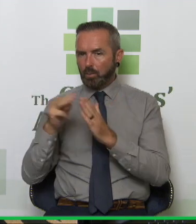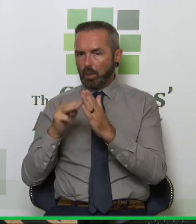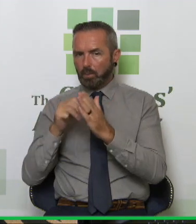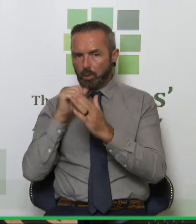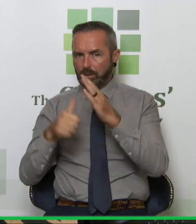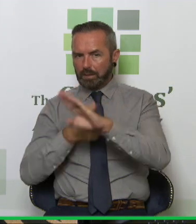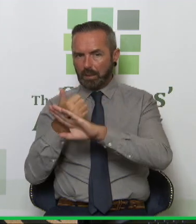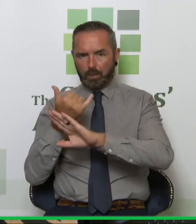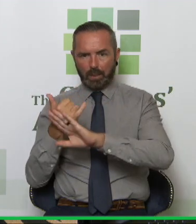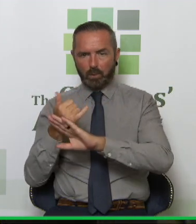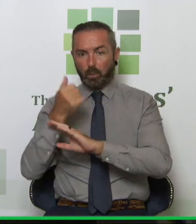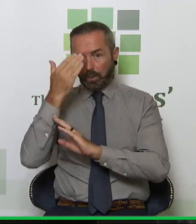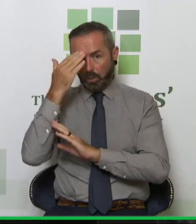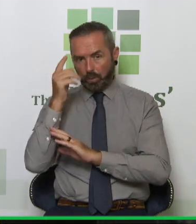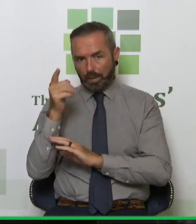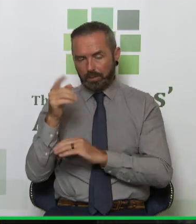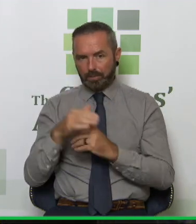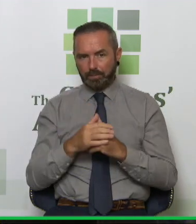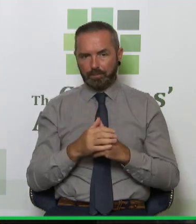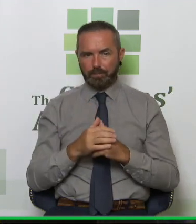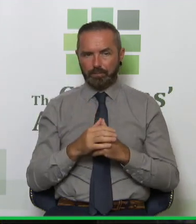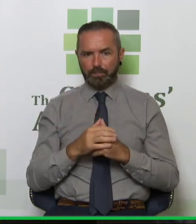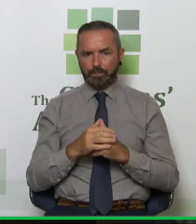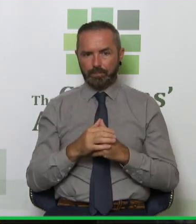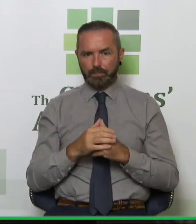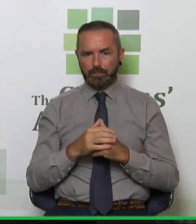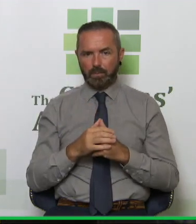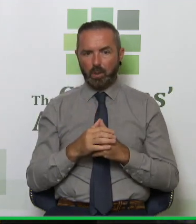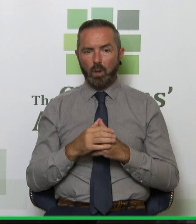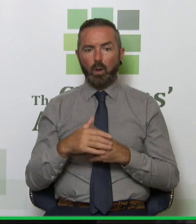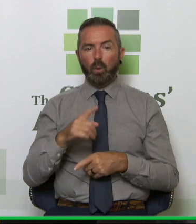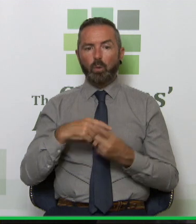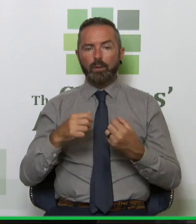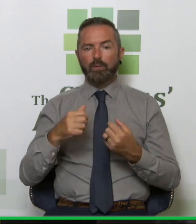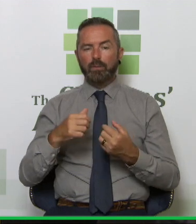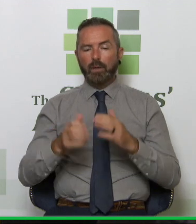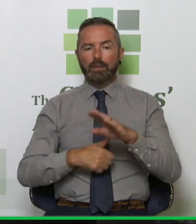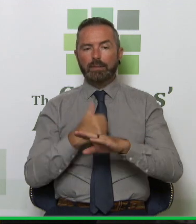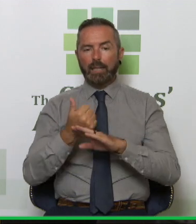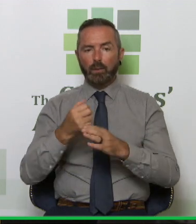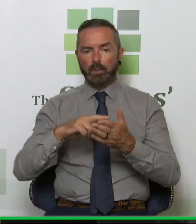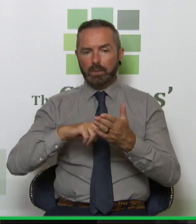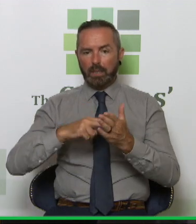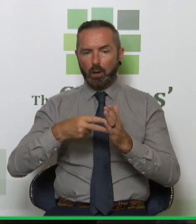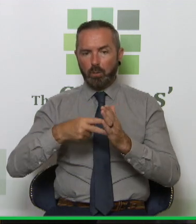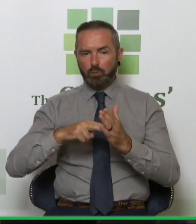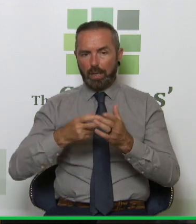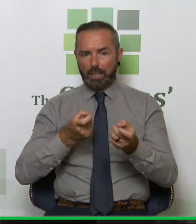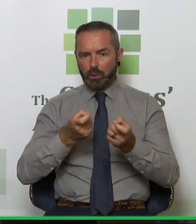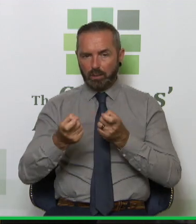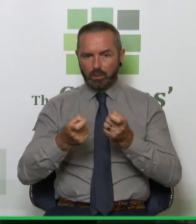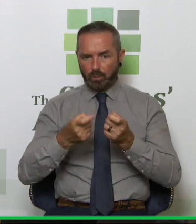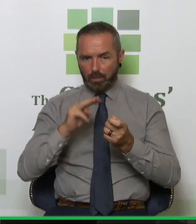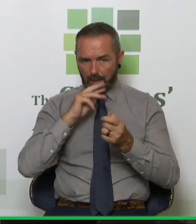yet. We know that, and we've gone ahead to set up operationally so that it's ready when health diversion